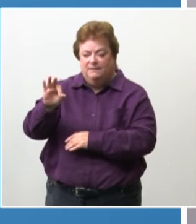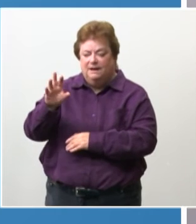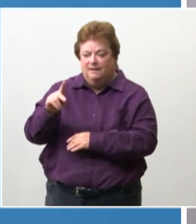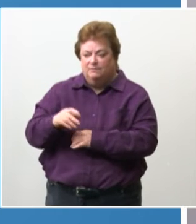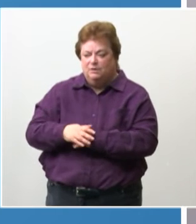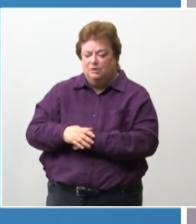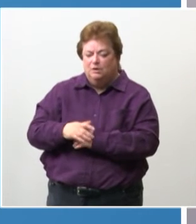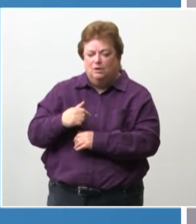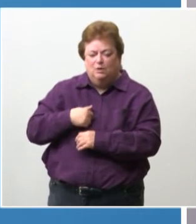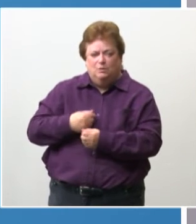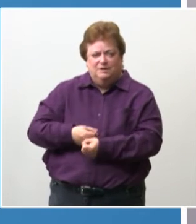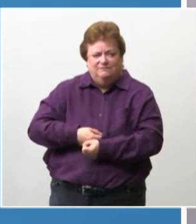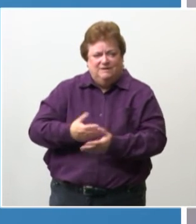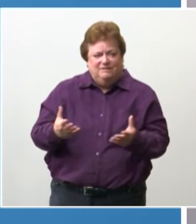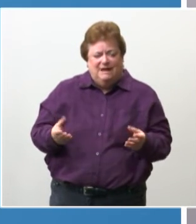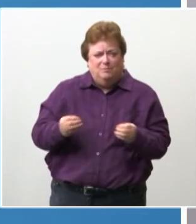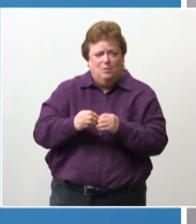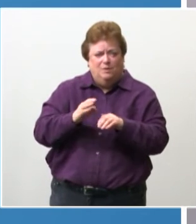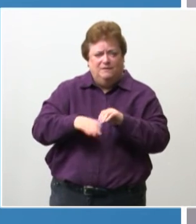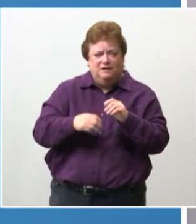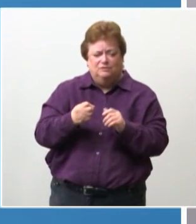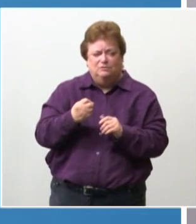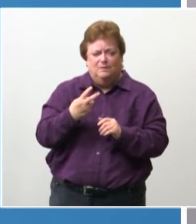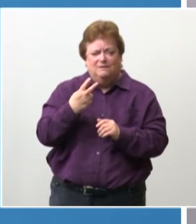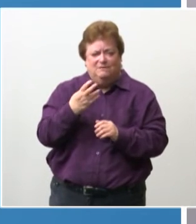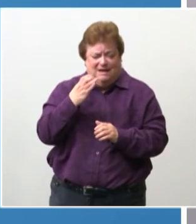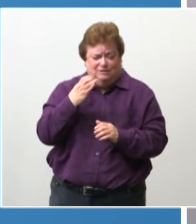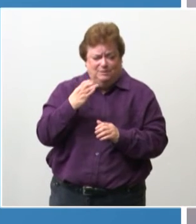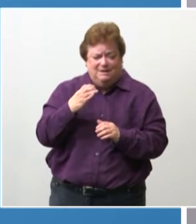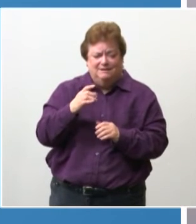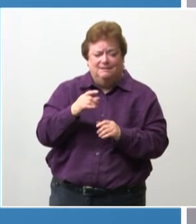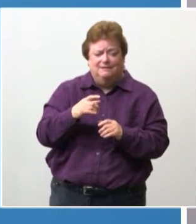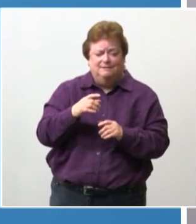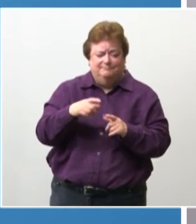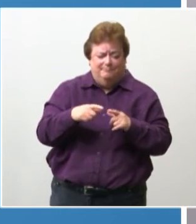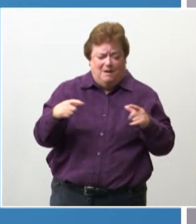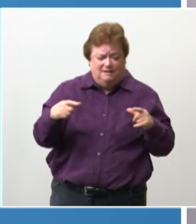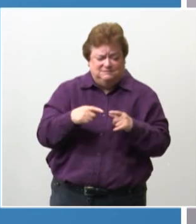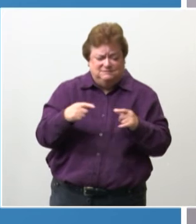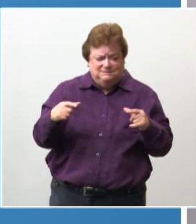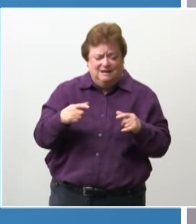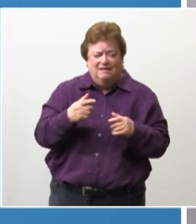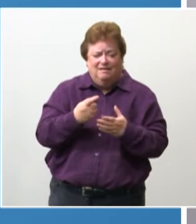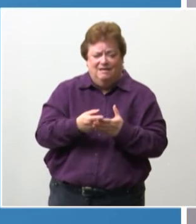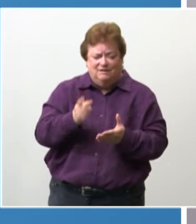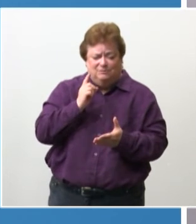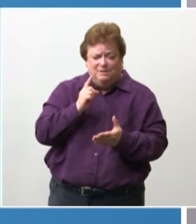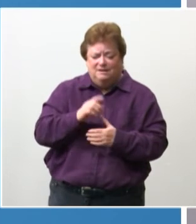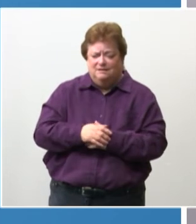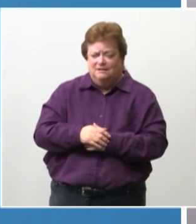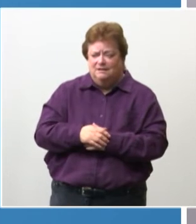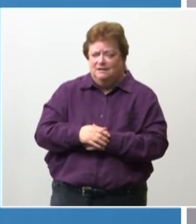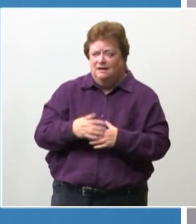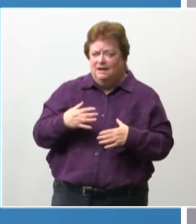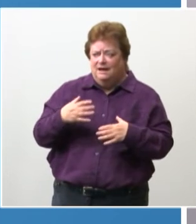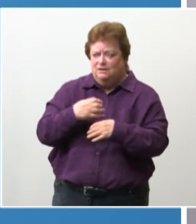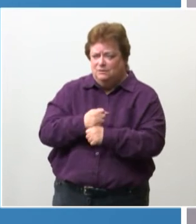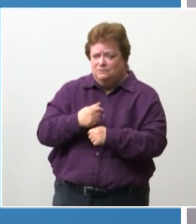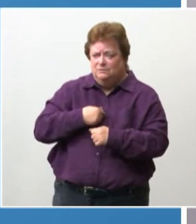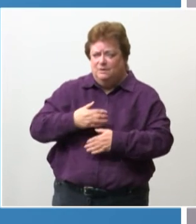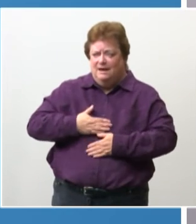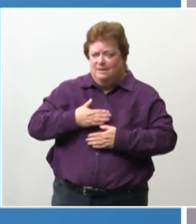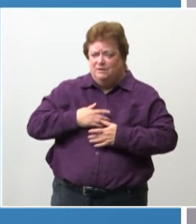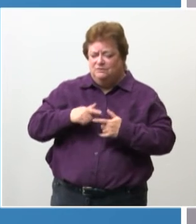We handed out more than 1,200 test kits to the public last week in 3 short days. In closing, we're happy to